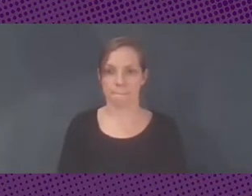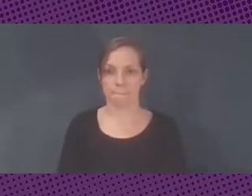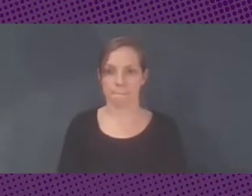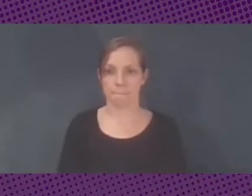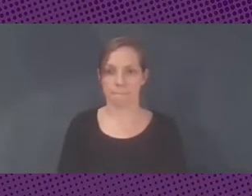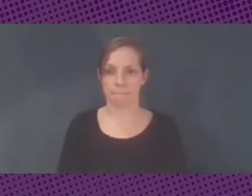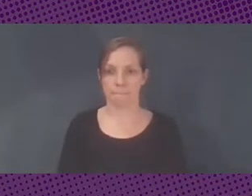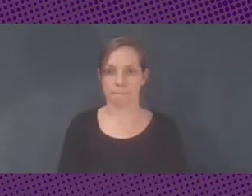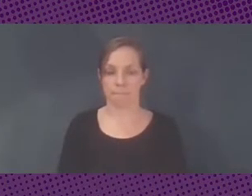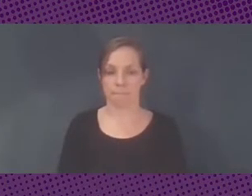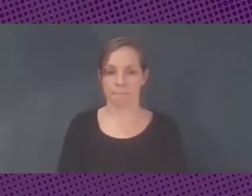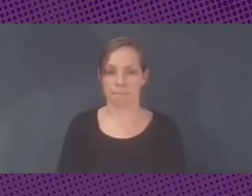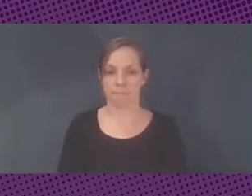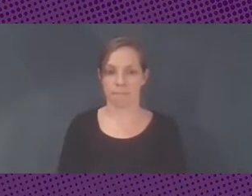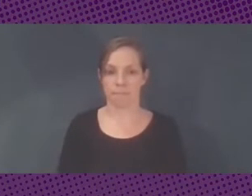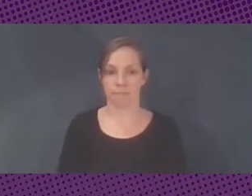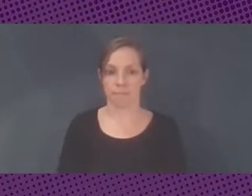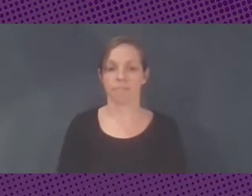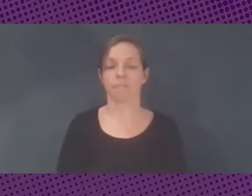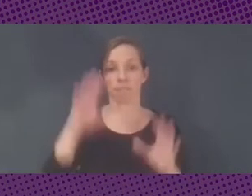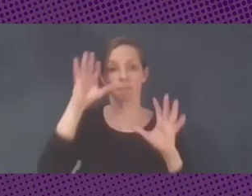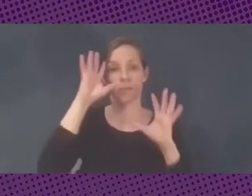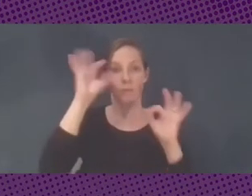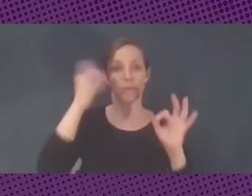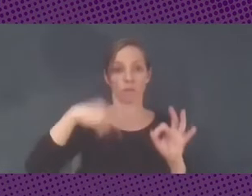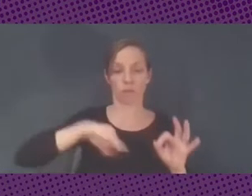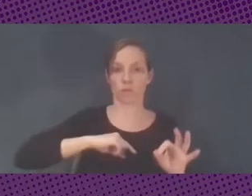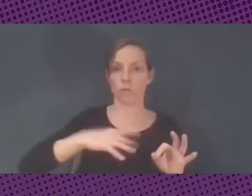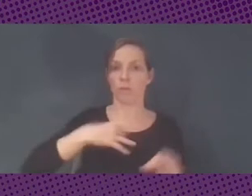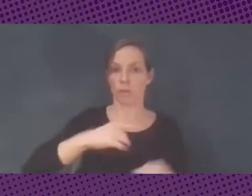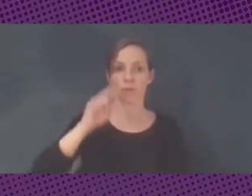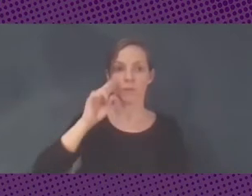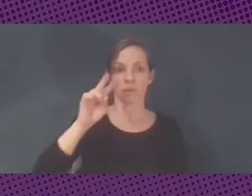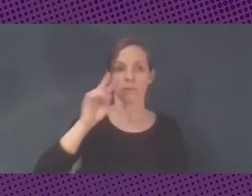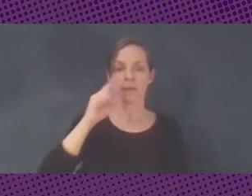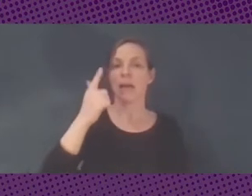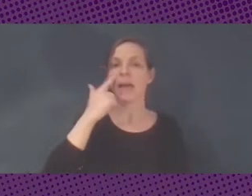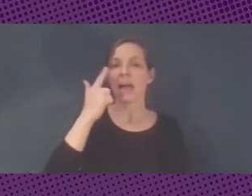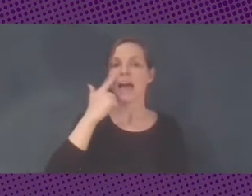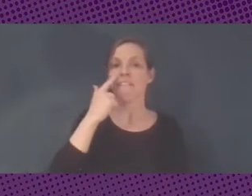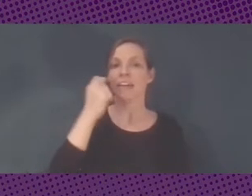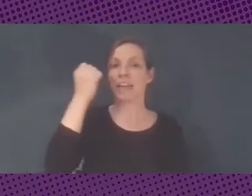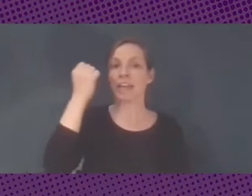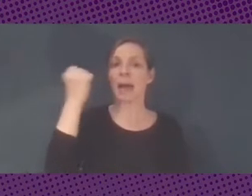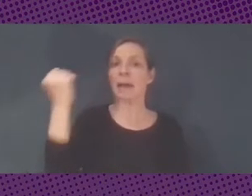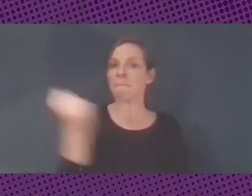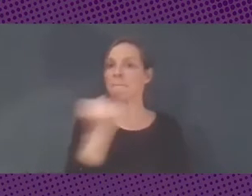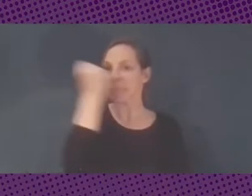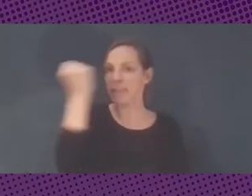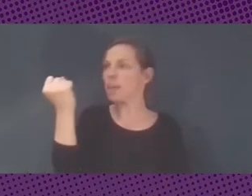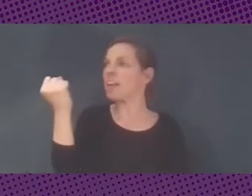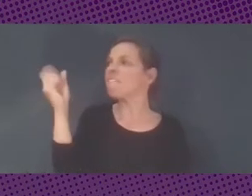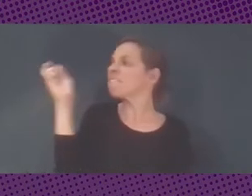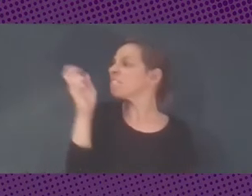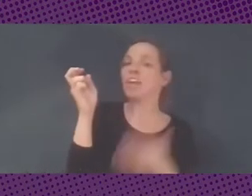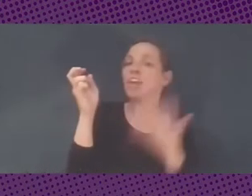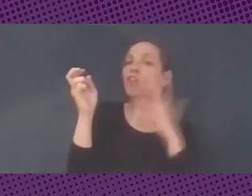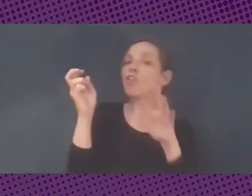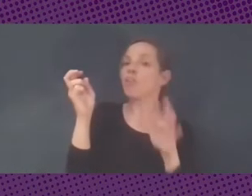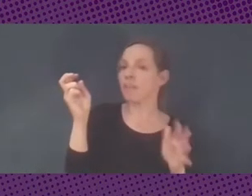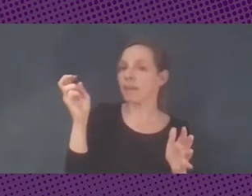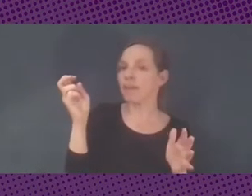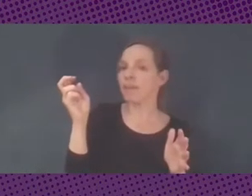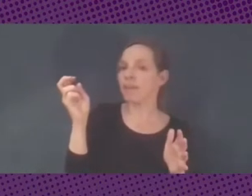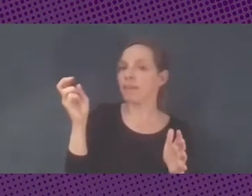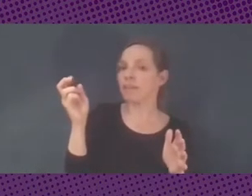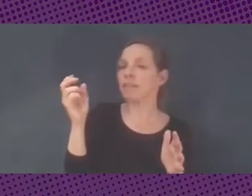can first ask where do these trillions of US dollars come from? And you see here in this graph